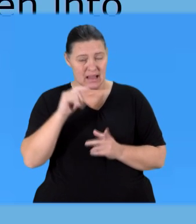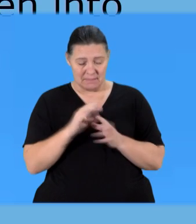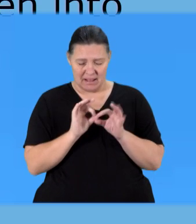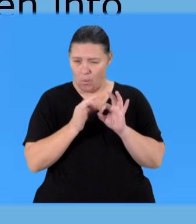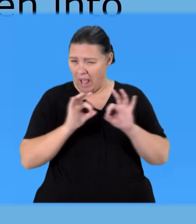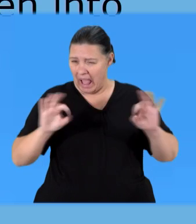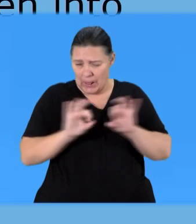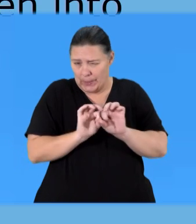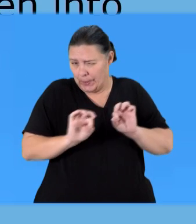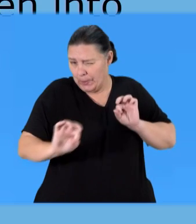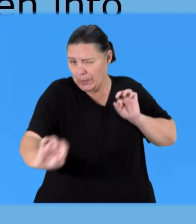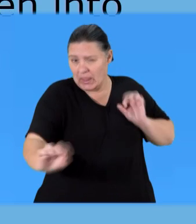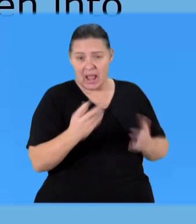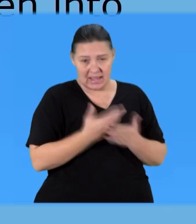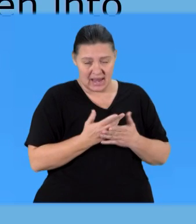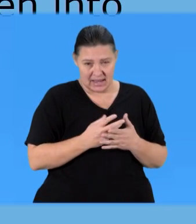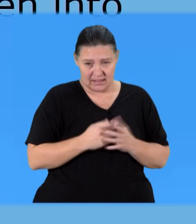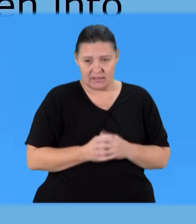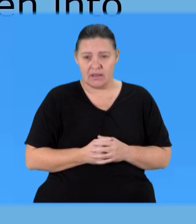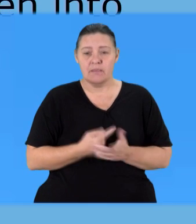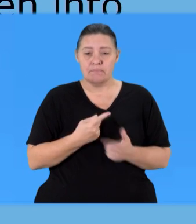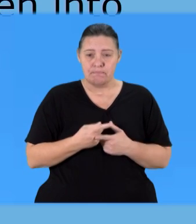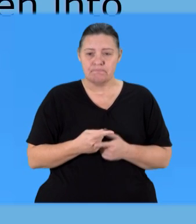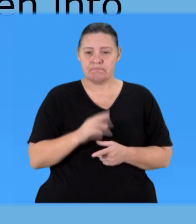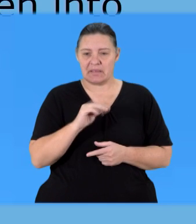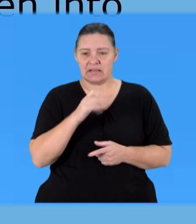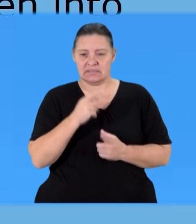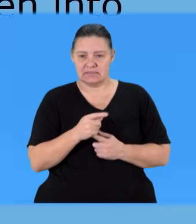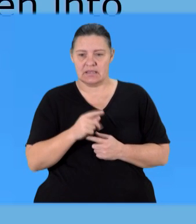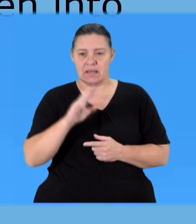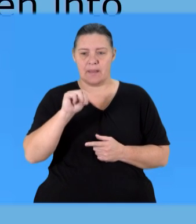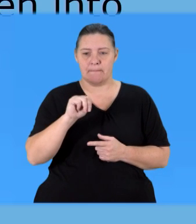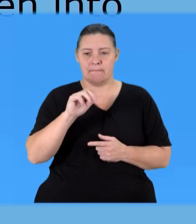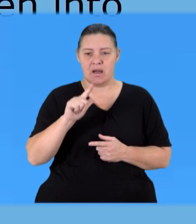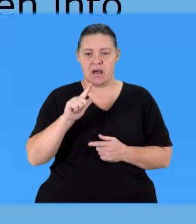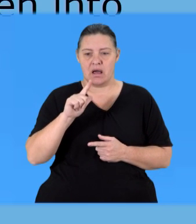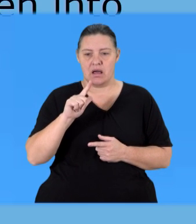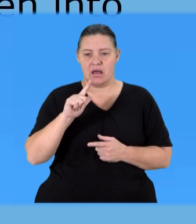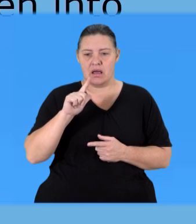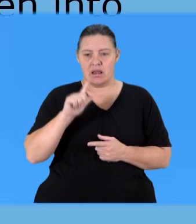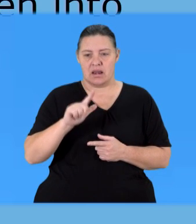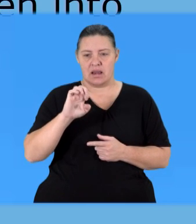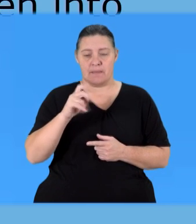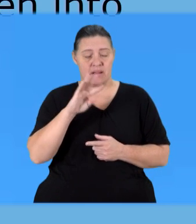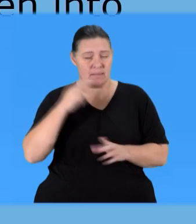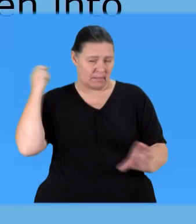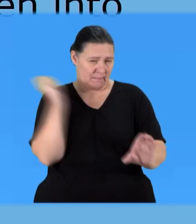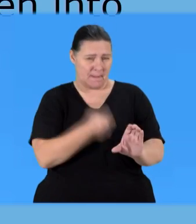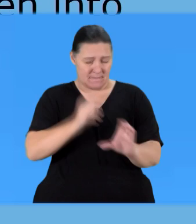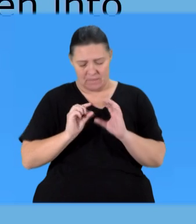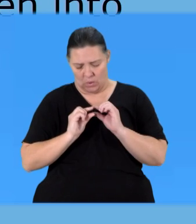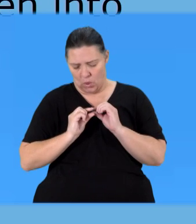into thin wires. We also know that metals are malleable, which means they can be beaten into thin sheets by a